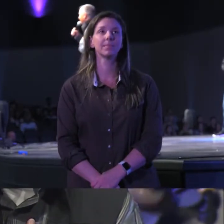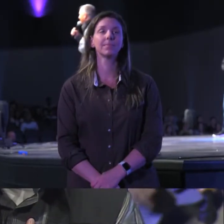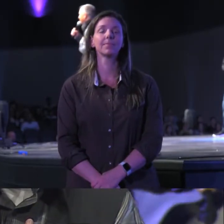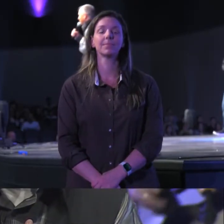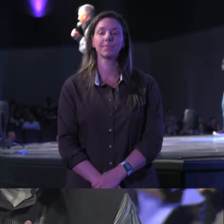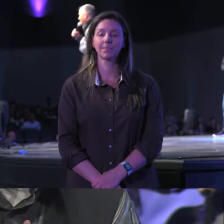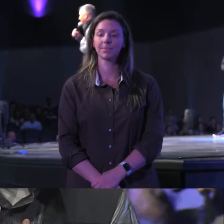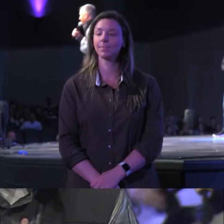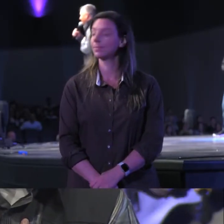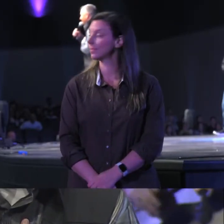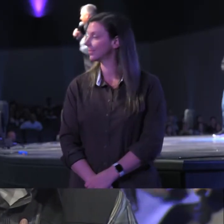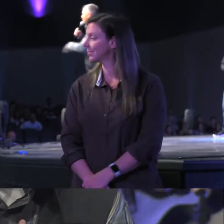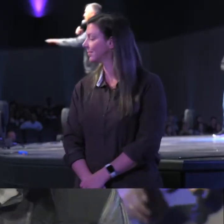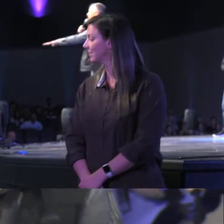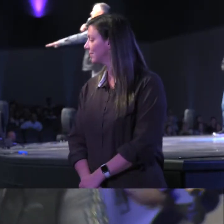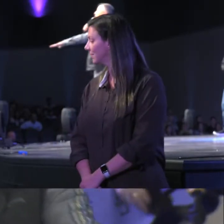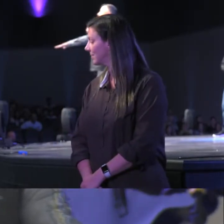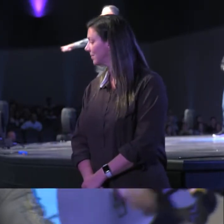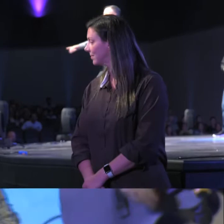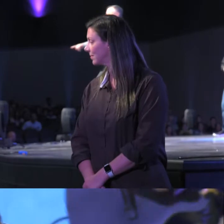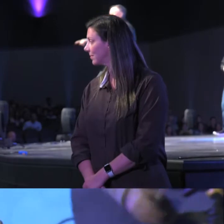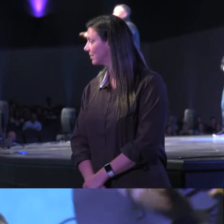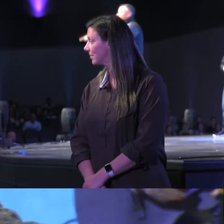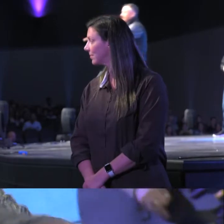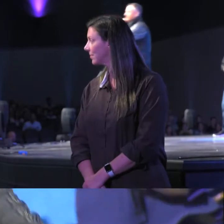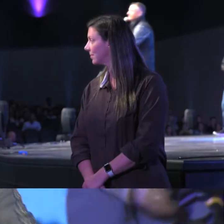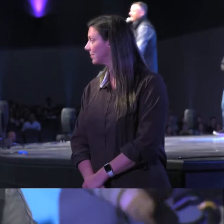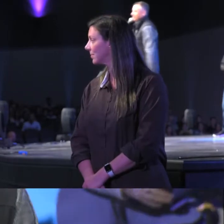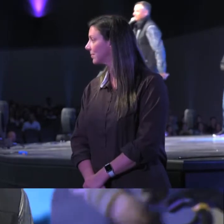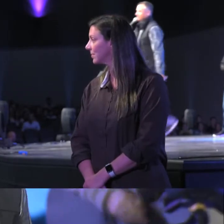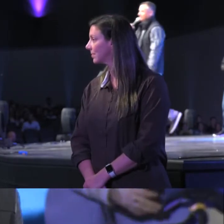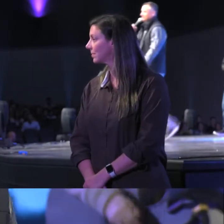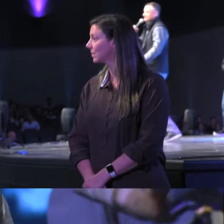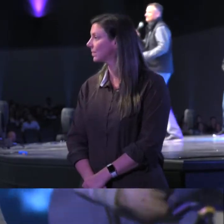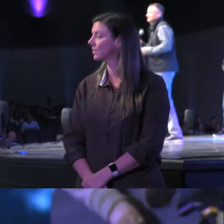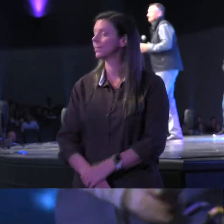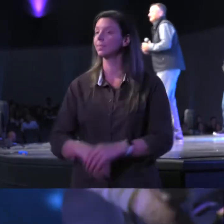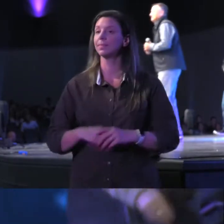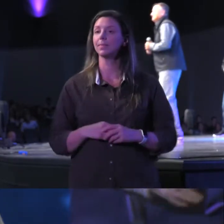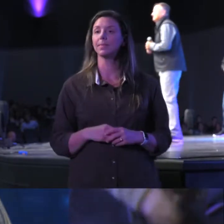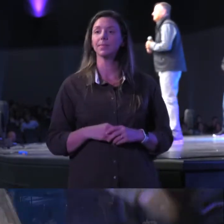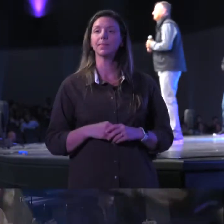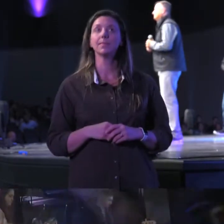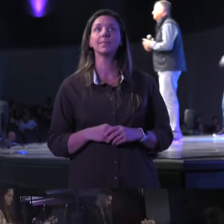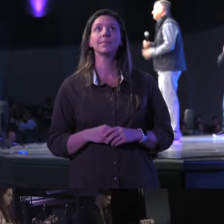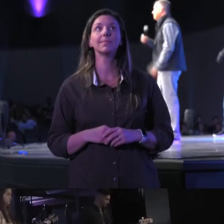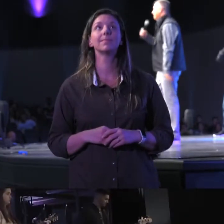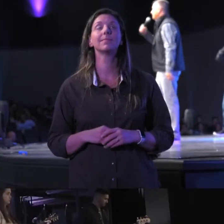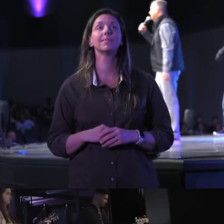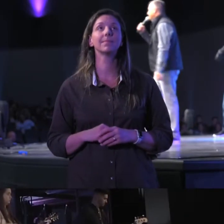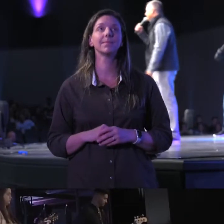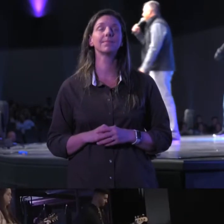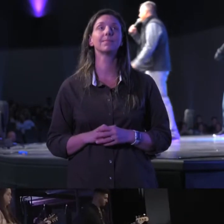Adopted us into his family. And we're here to praise him in his house.